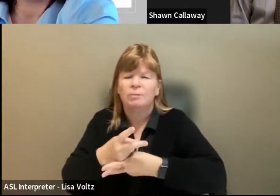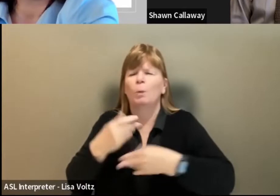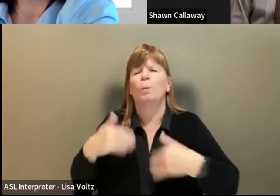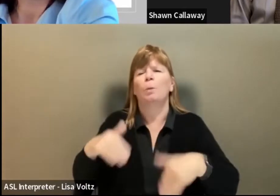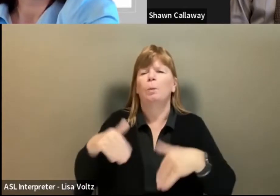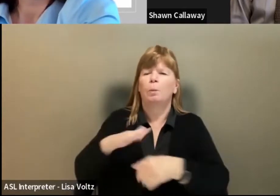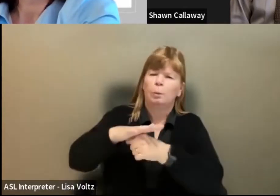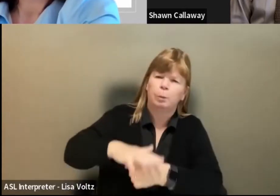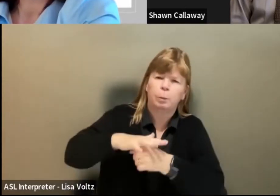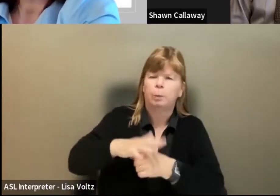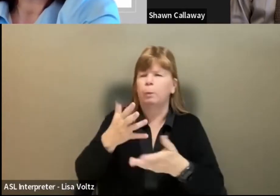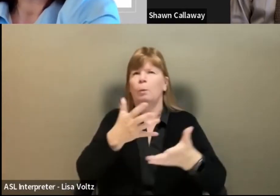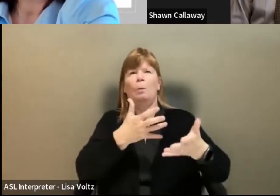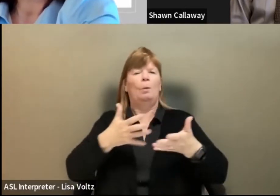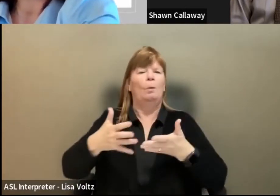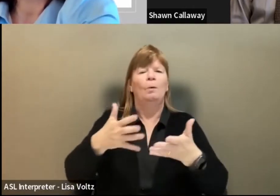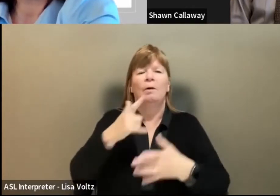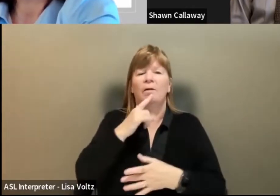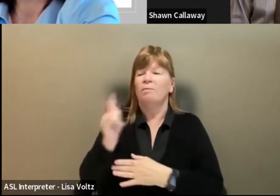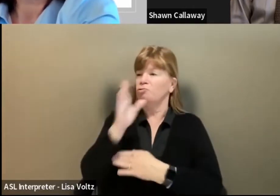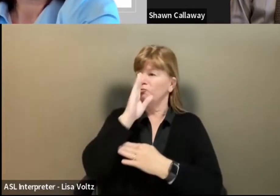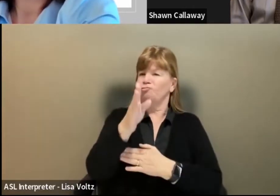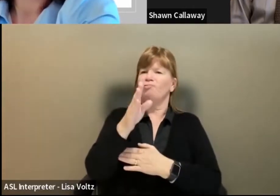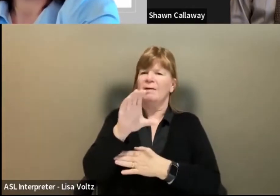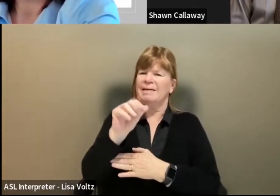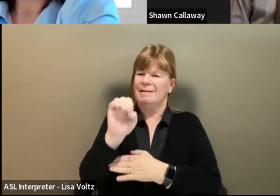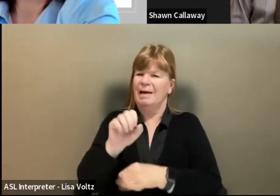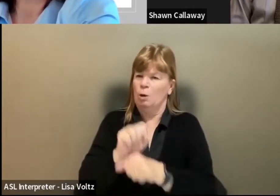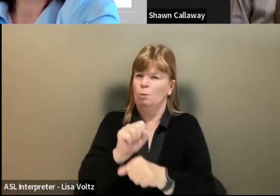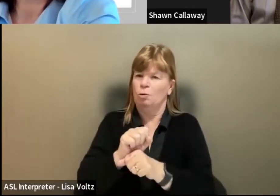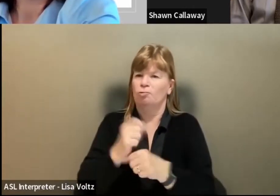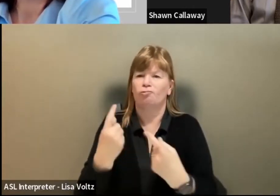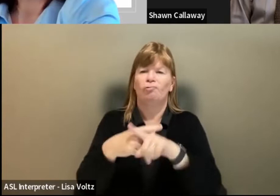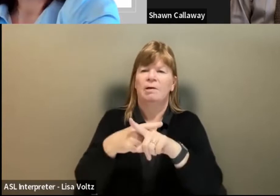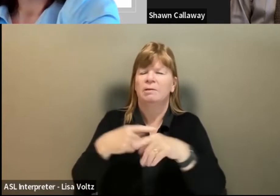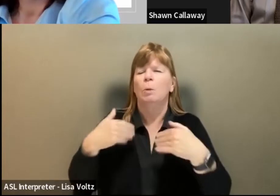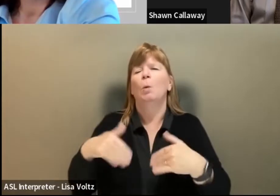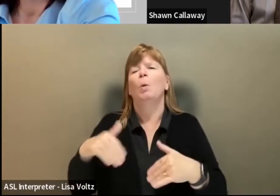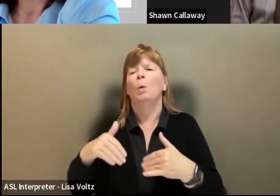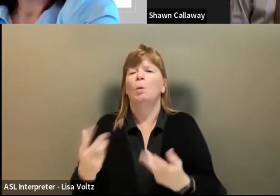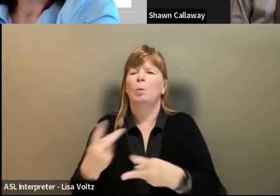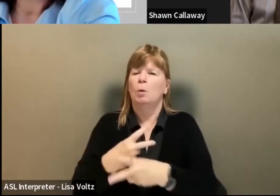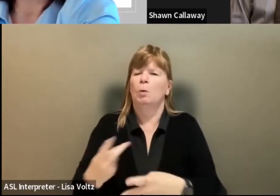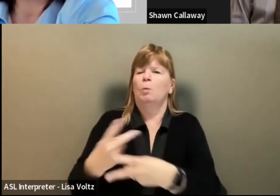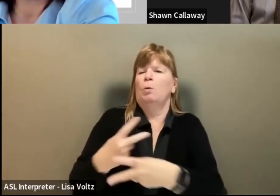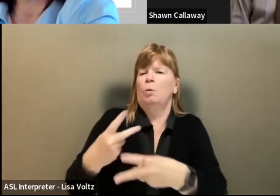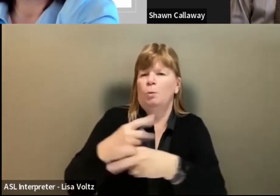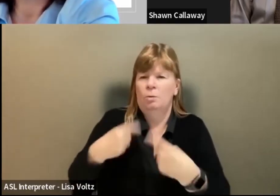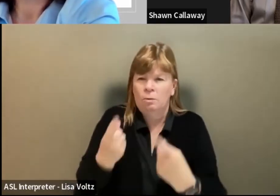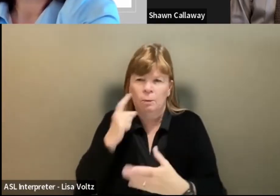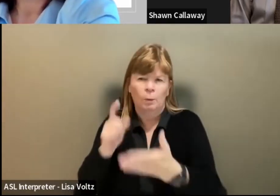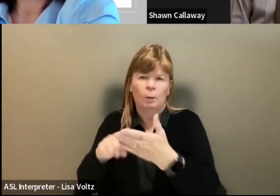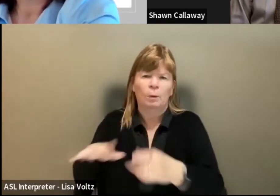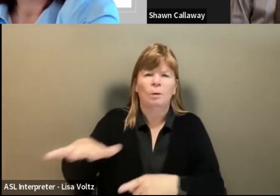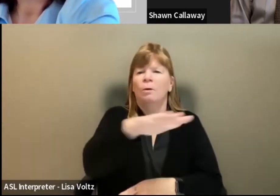lot of strain. The direct care workforce crisis has only worsened, and we've seen in too many